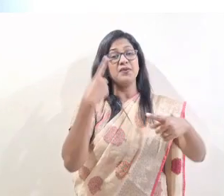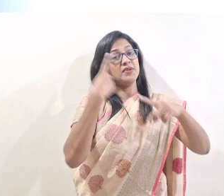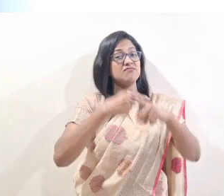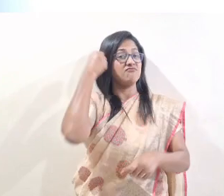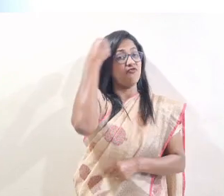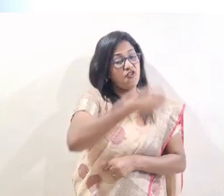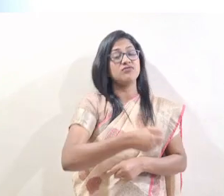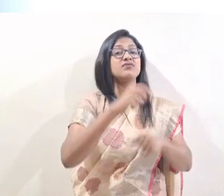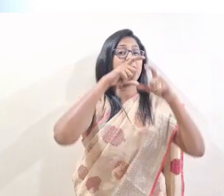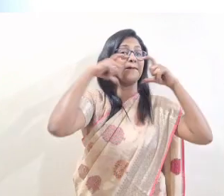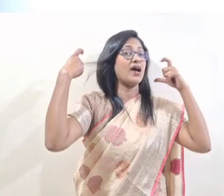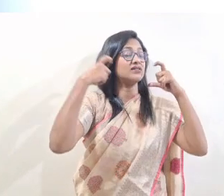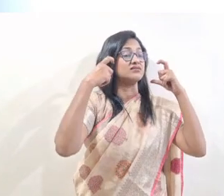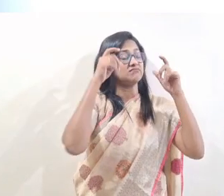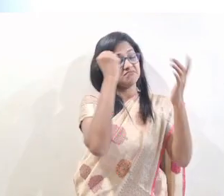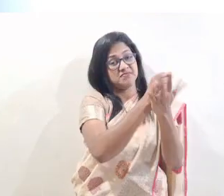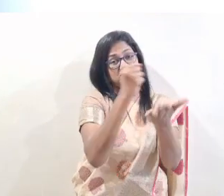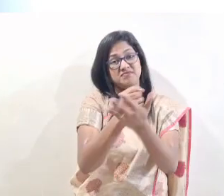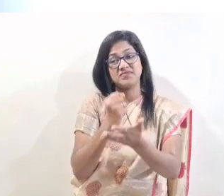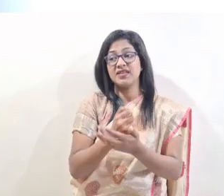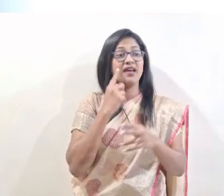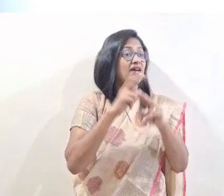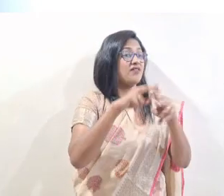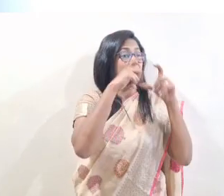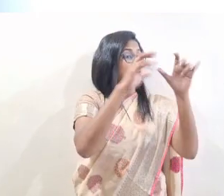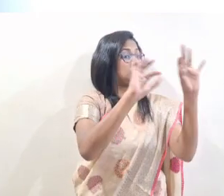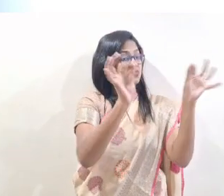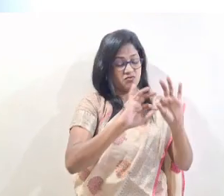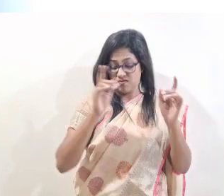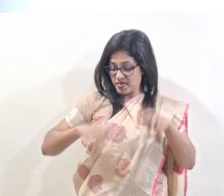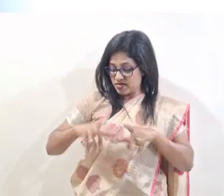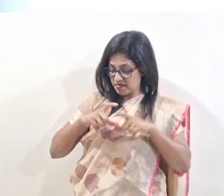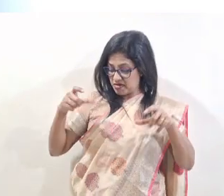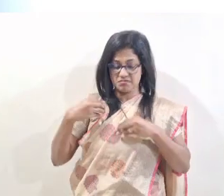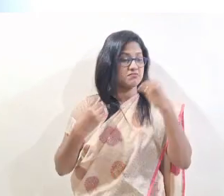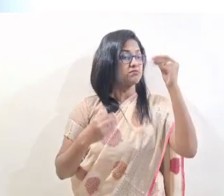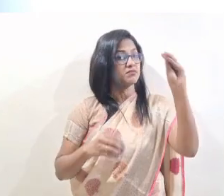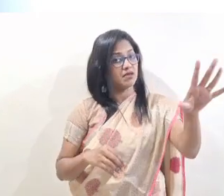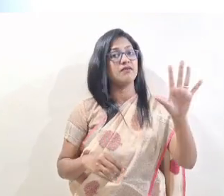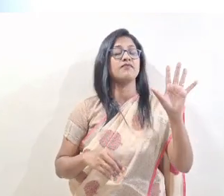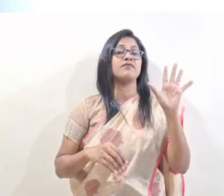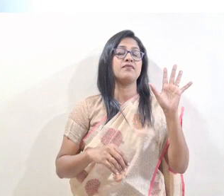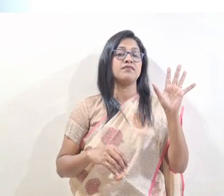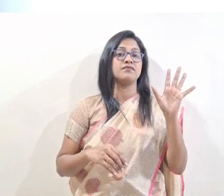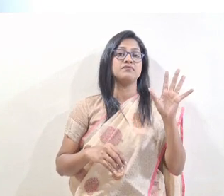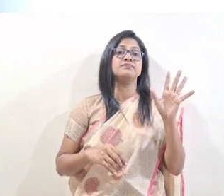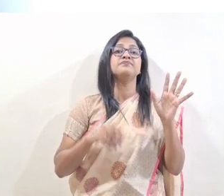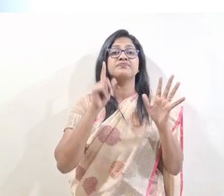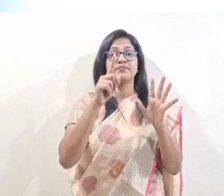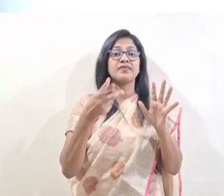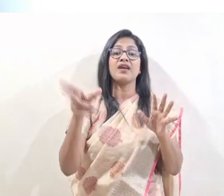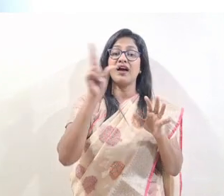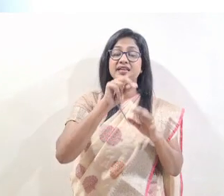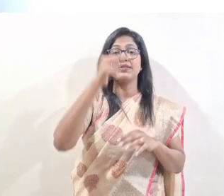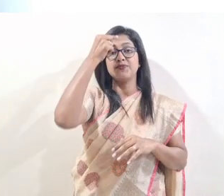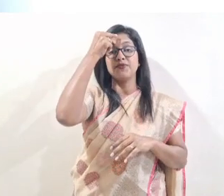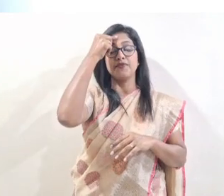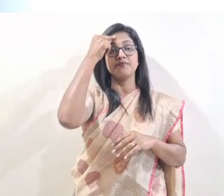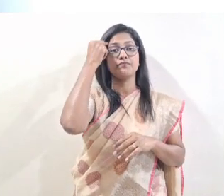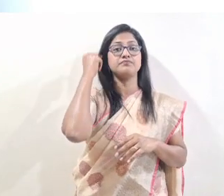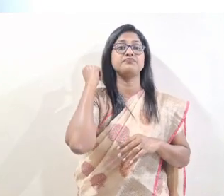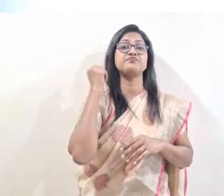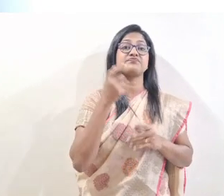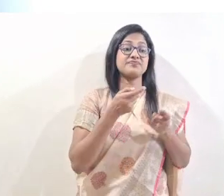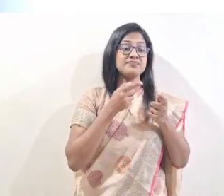mask. Anybody is not having a mask also, we gave them free of cost, and everything has been done. But again, the issue is